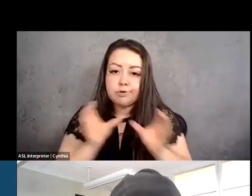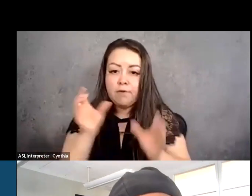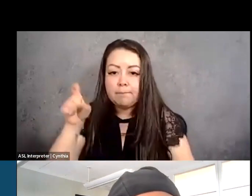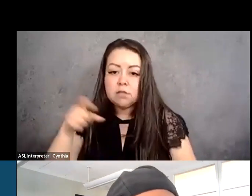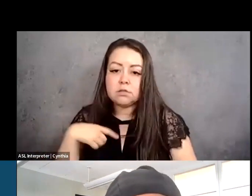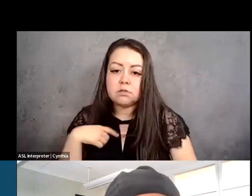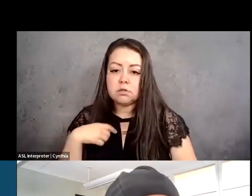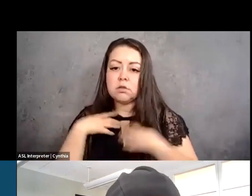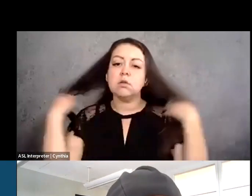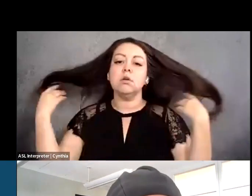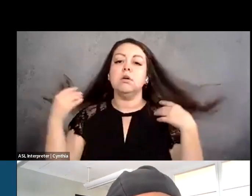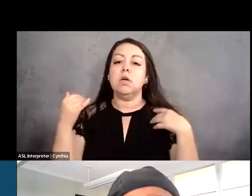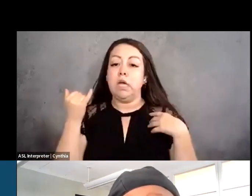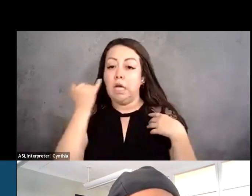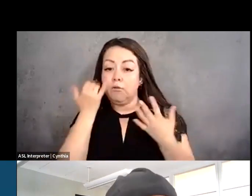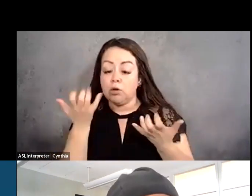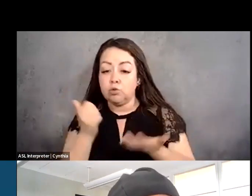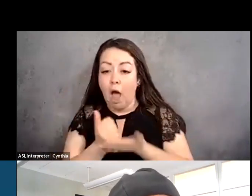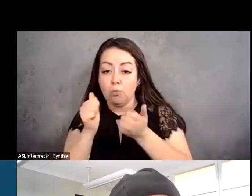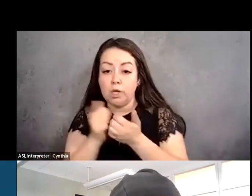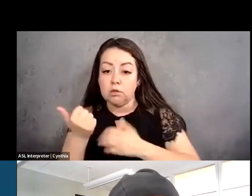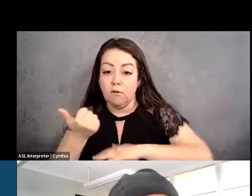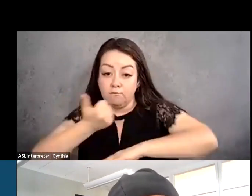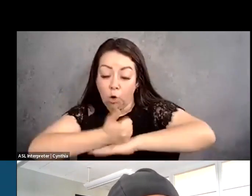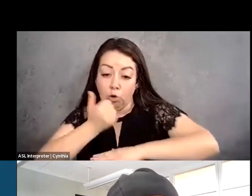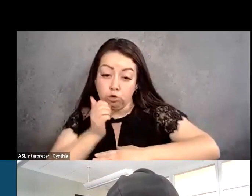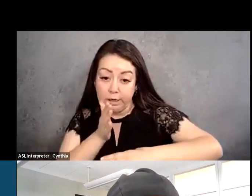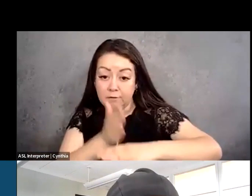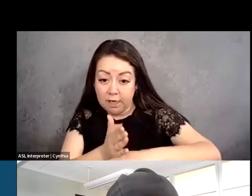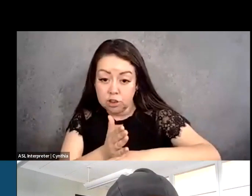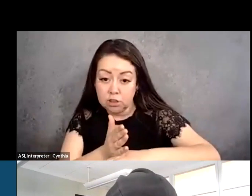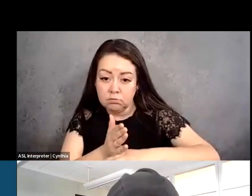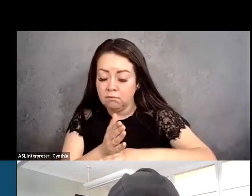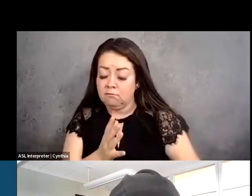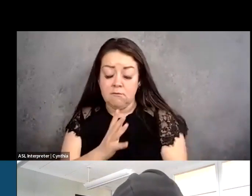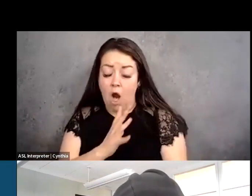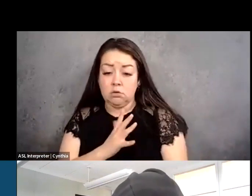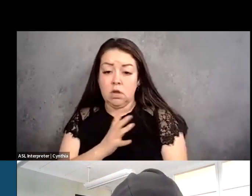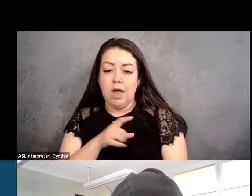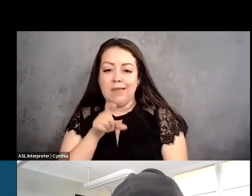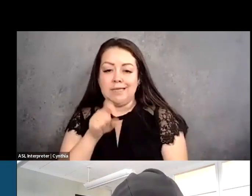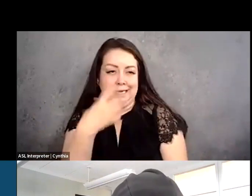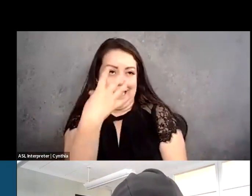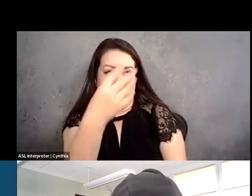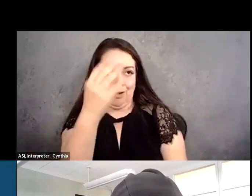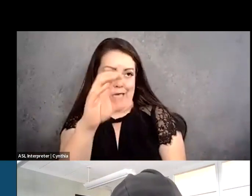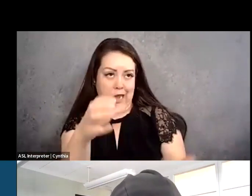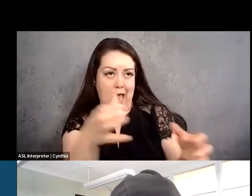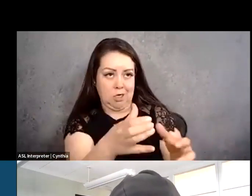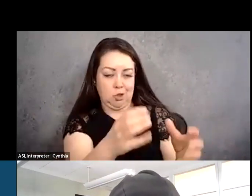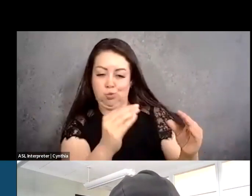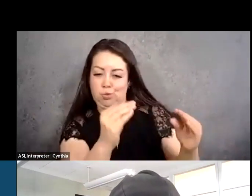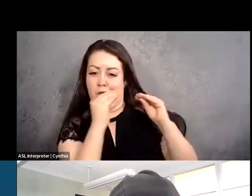specialize in foreclosure intervention, then they need to have someone specialize in that area as